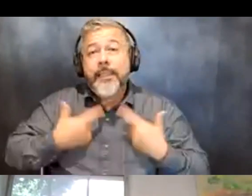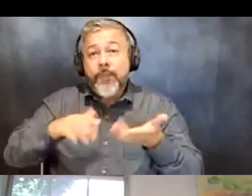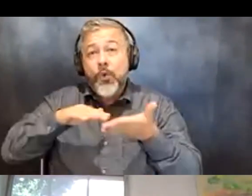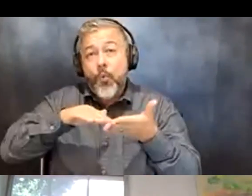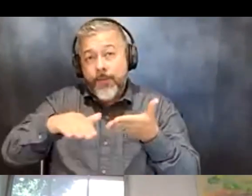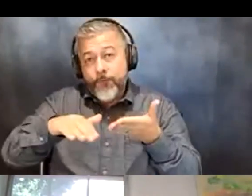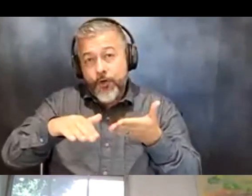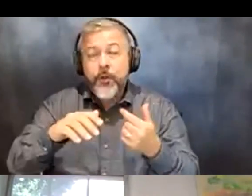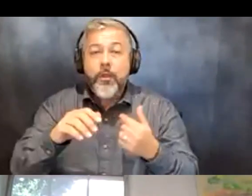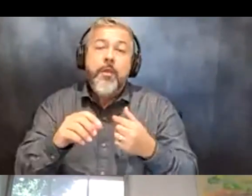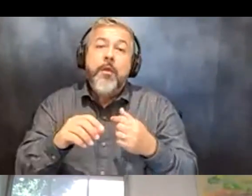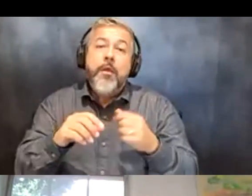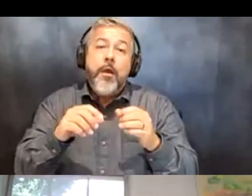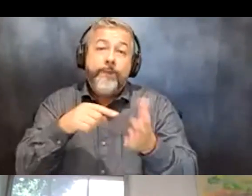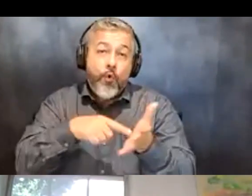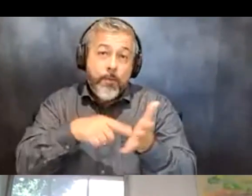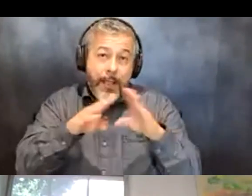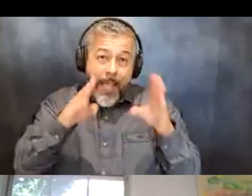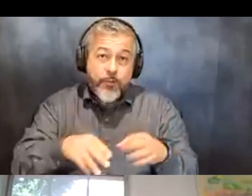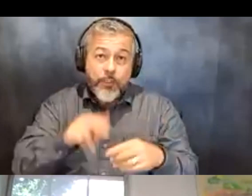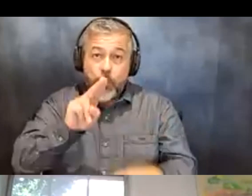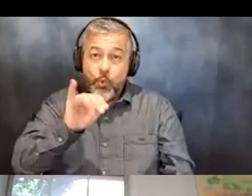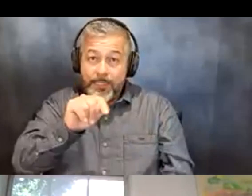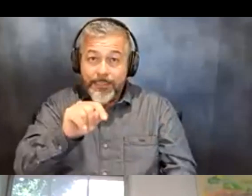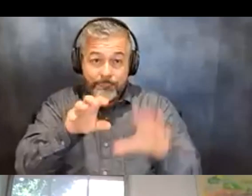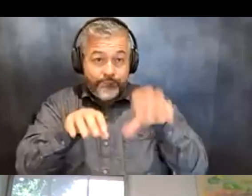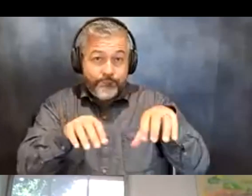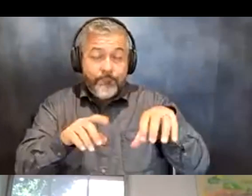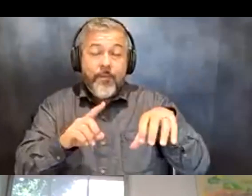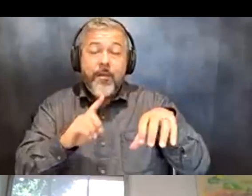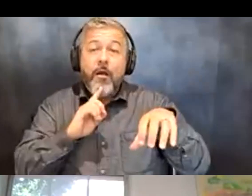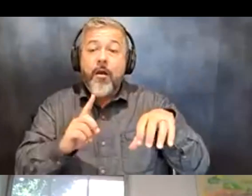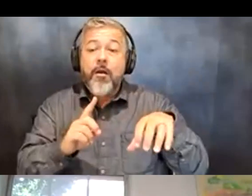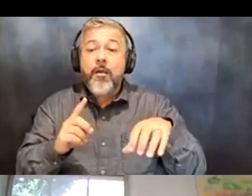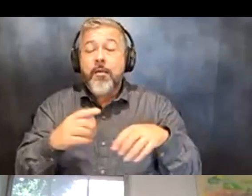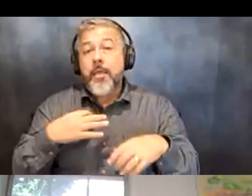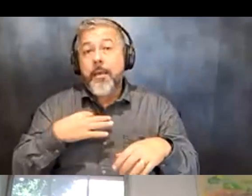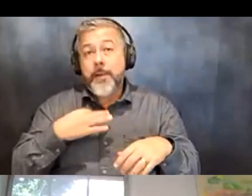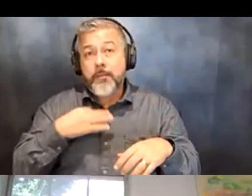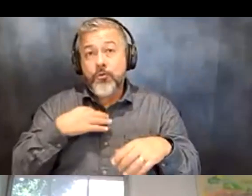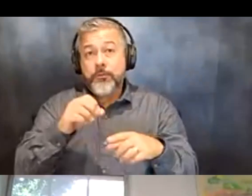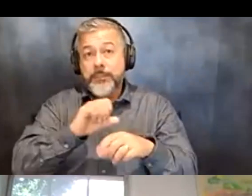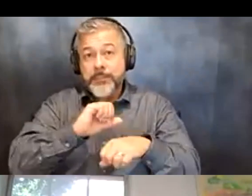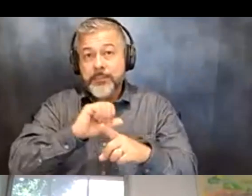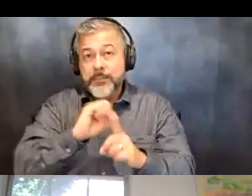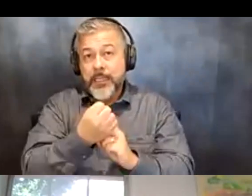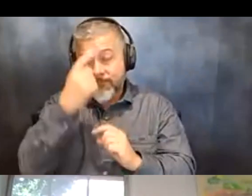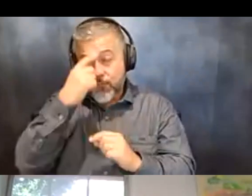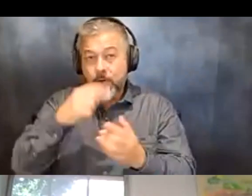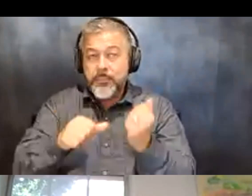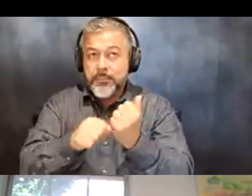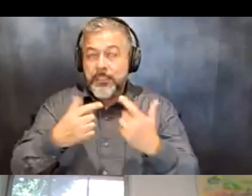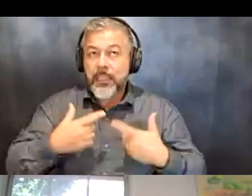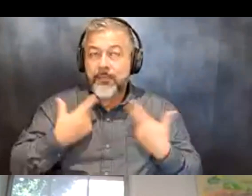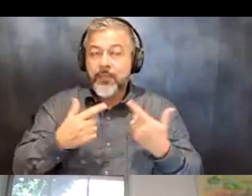You know, affordable housing units are an applicable setting for the assisted living waiver, but